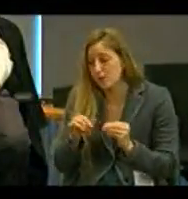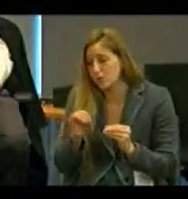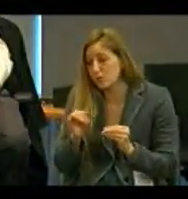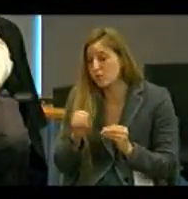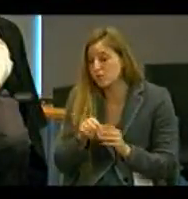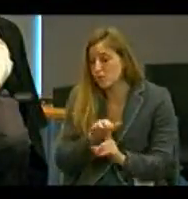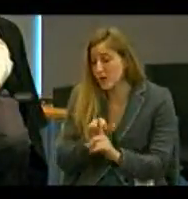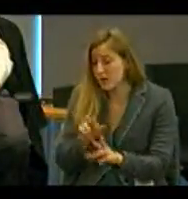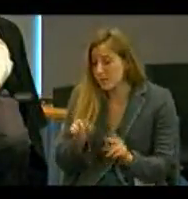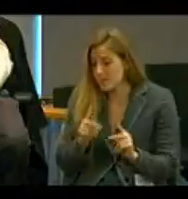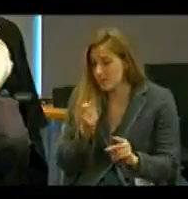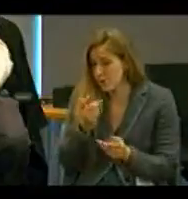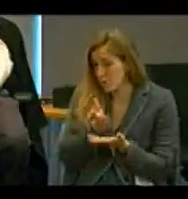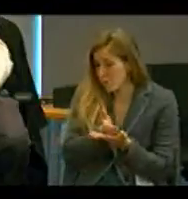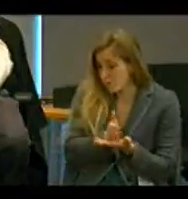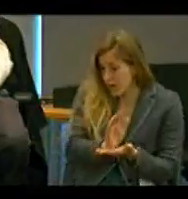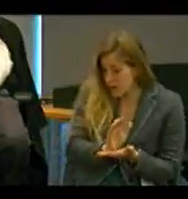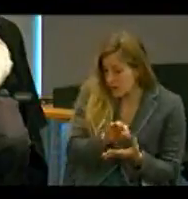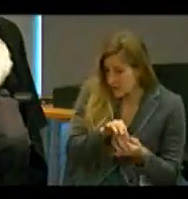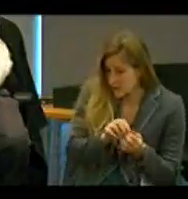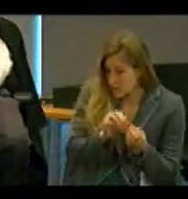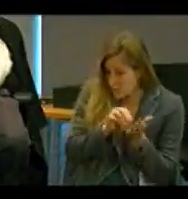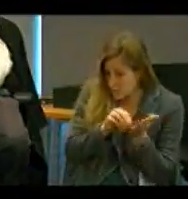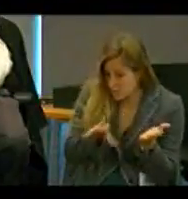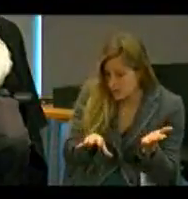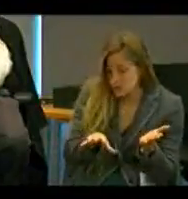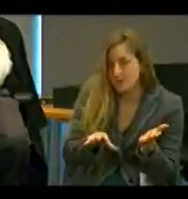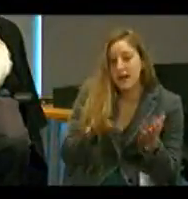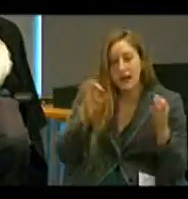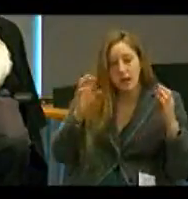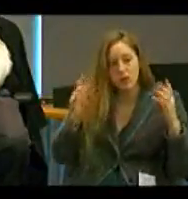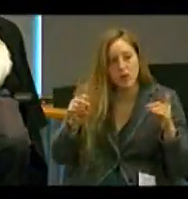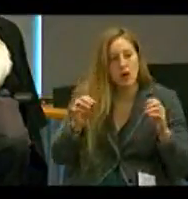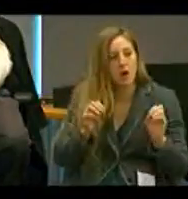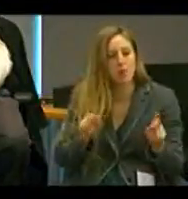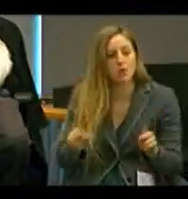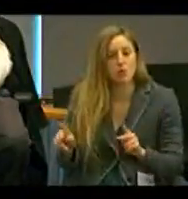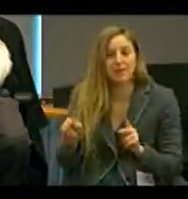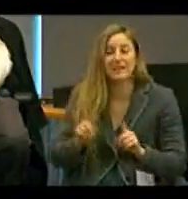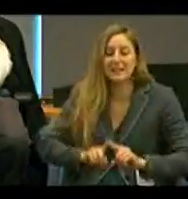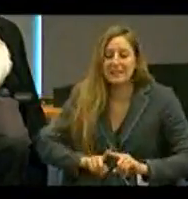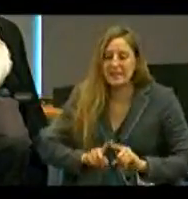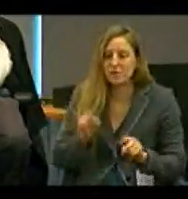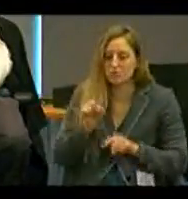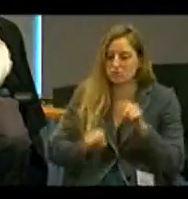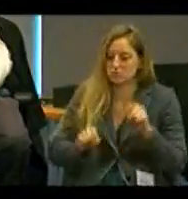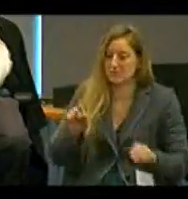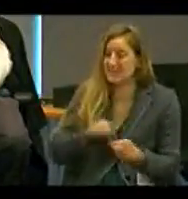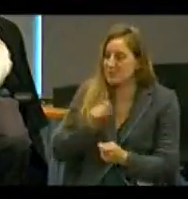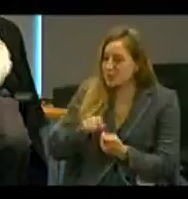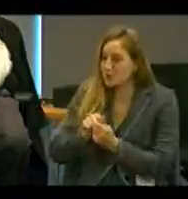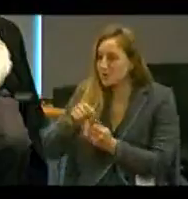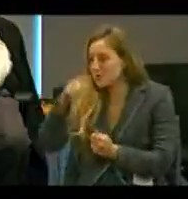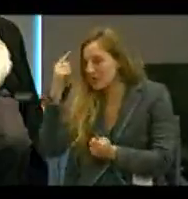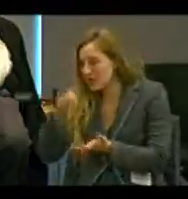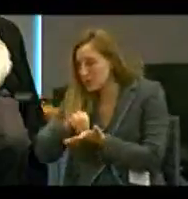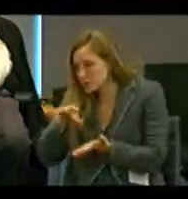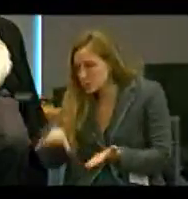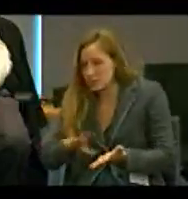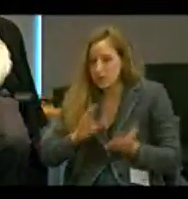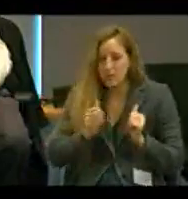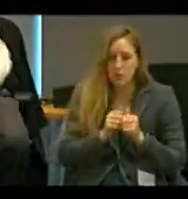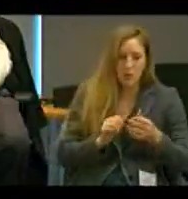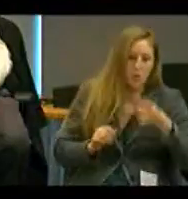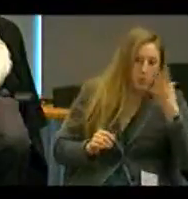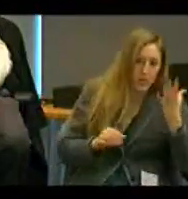of students, educational opportunity that differs dramatically, especially with Black students compared to white students